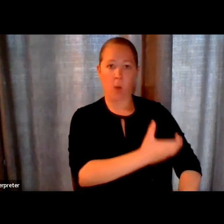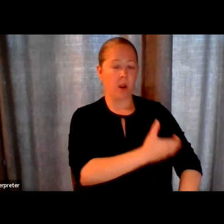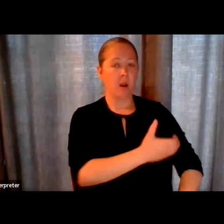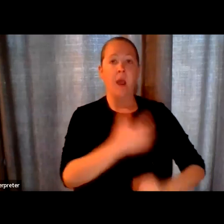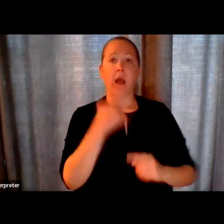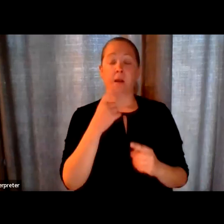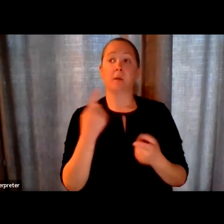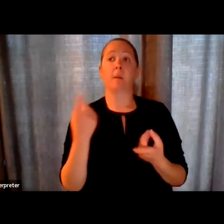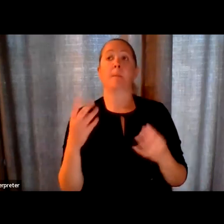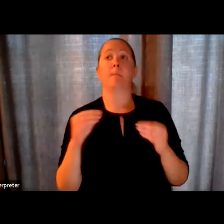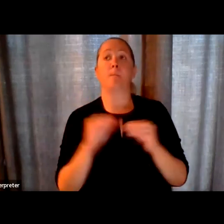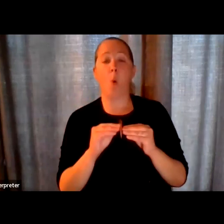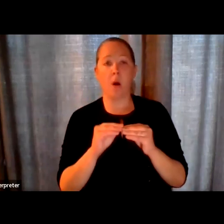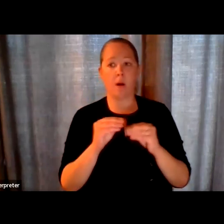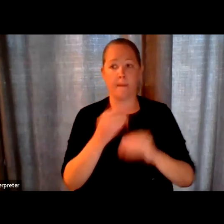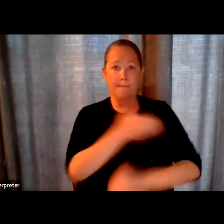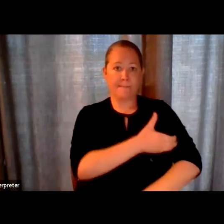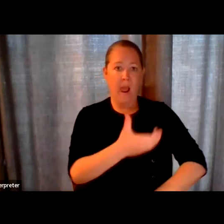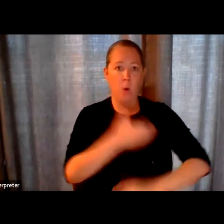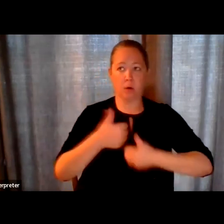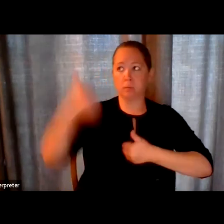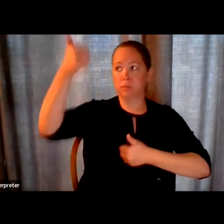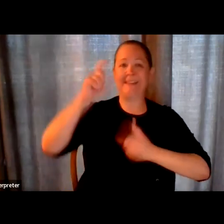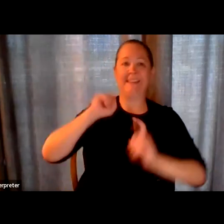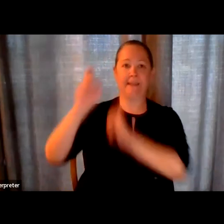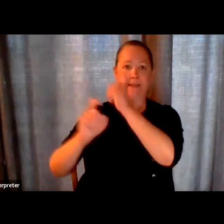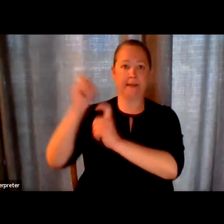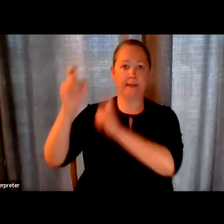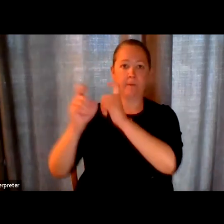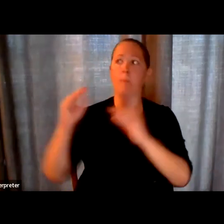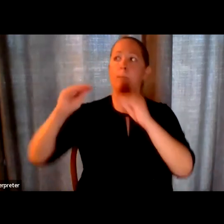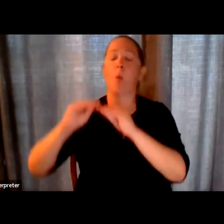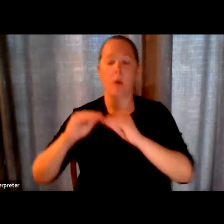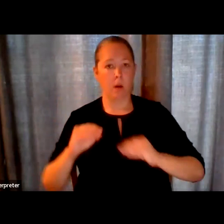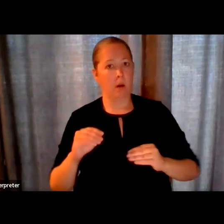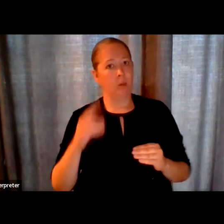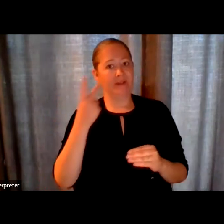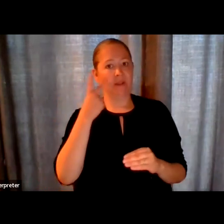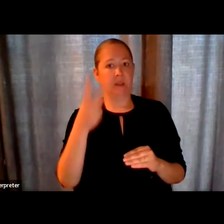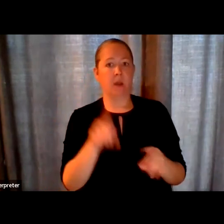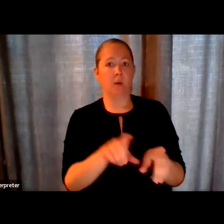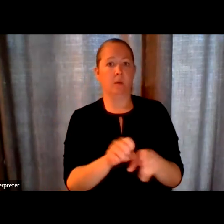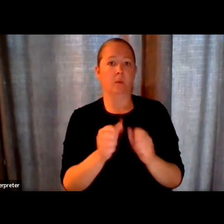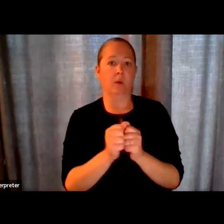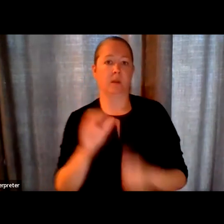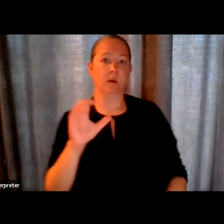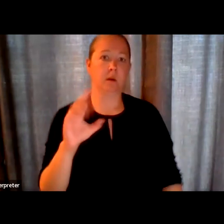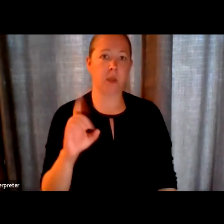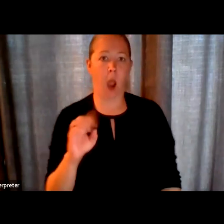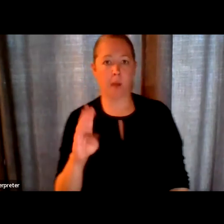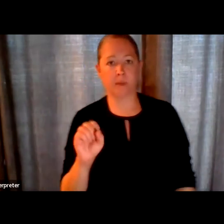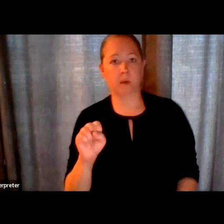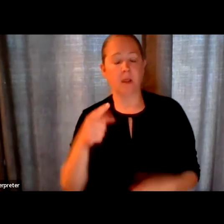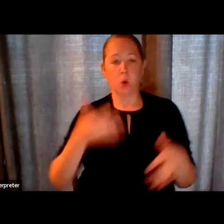more power upon those who haven't. And I think we saw that as well in the Dobbs abortion decision, where the court didn't talk about